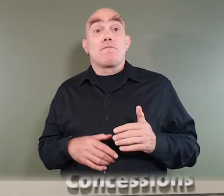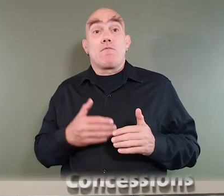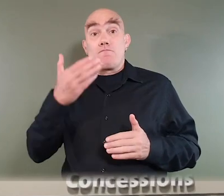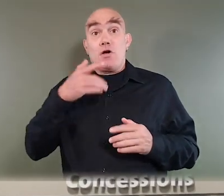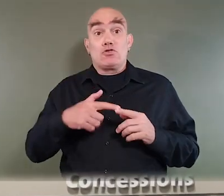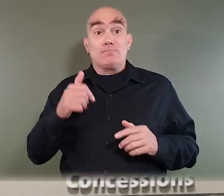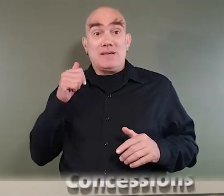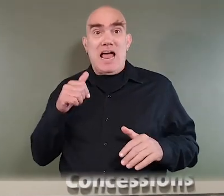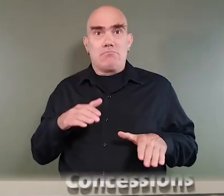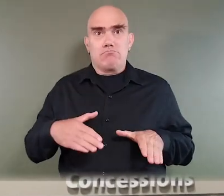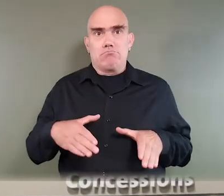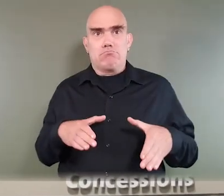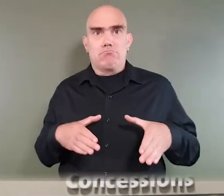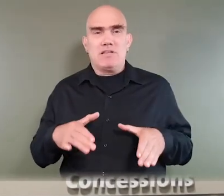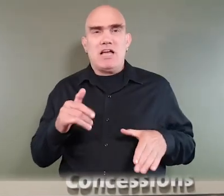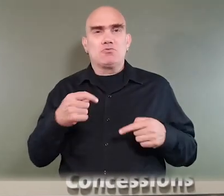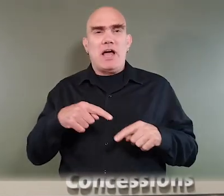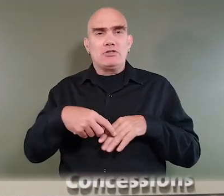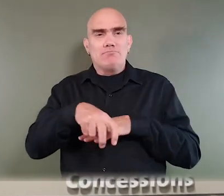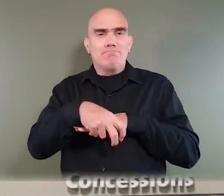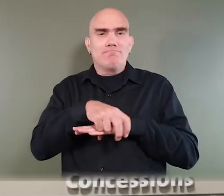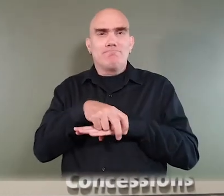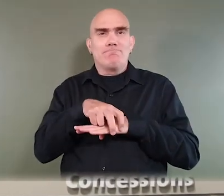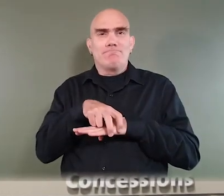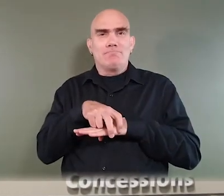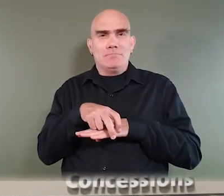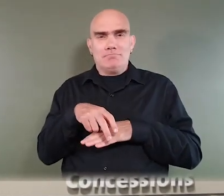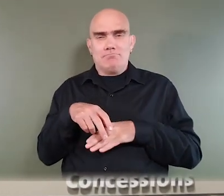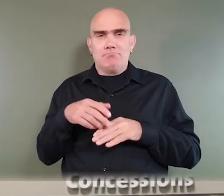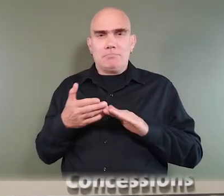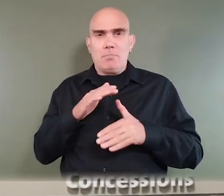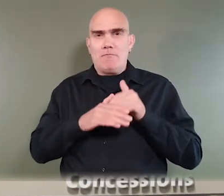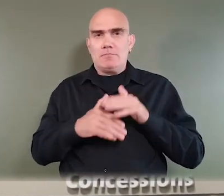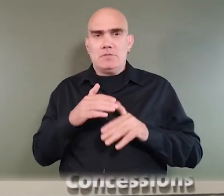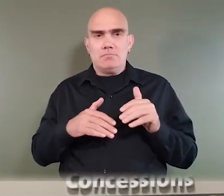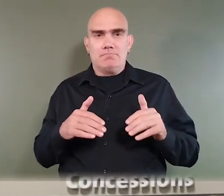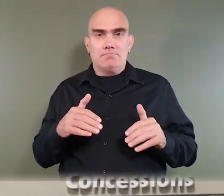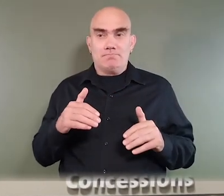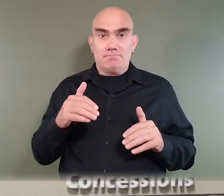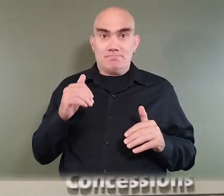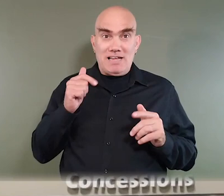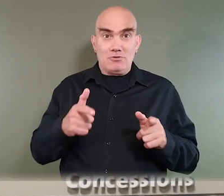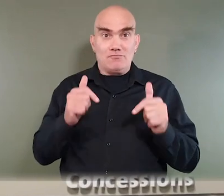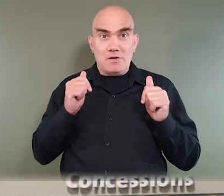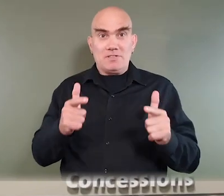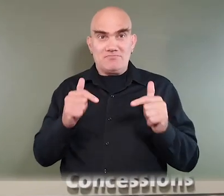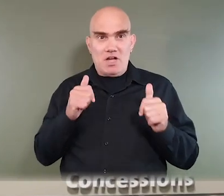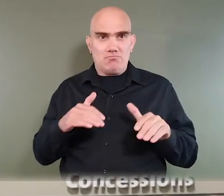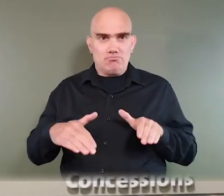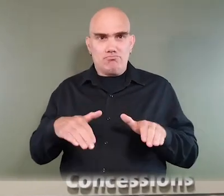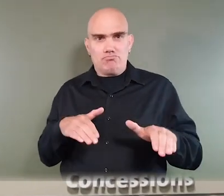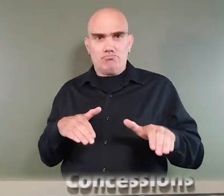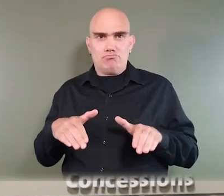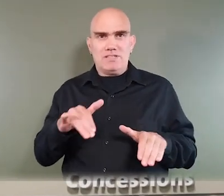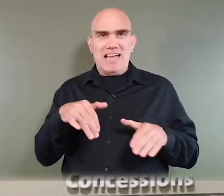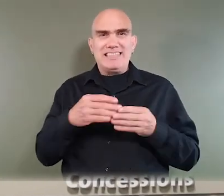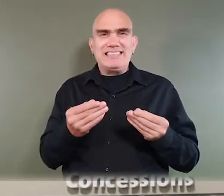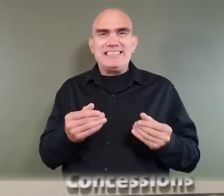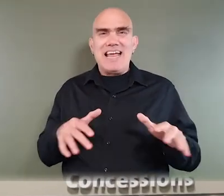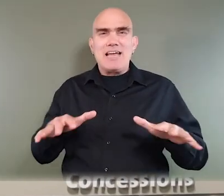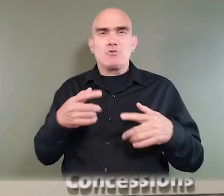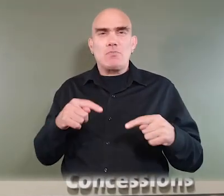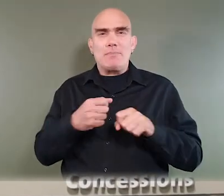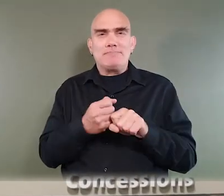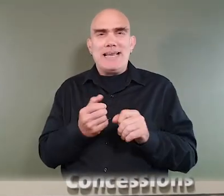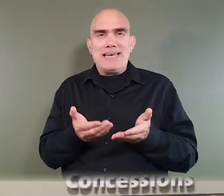get comfortable. You're like, ah. Front to back a little bit. Just wiggle, wiggle, wiggle. Like you're in the sand trying to make a